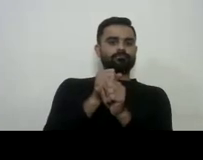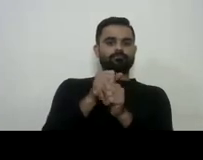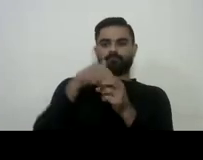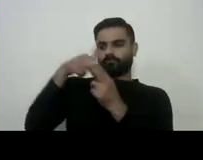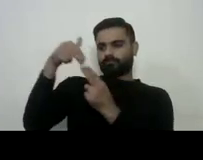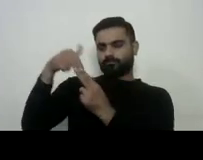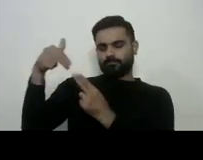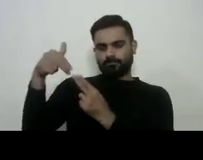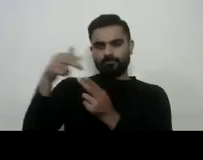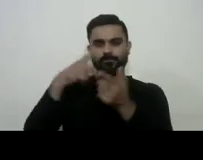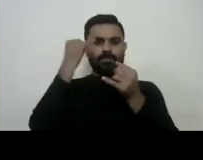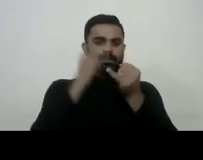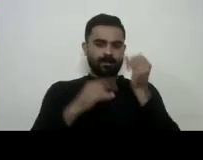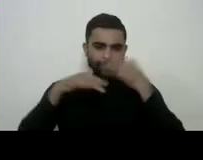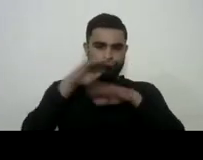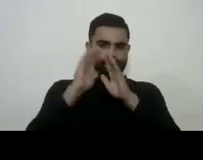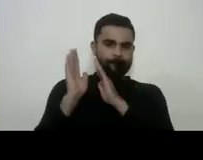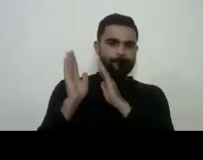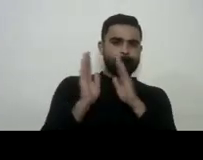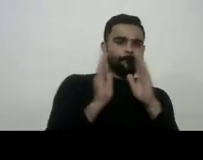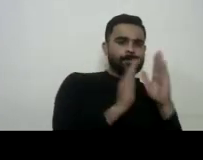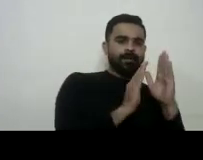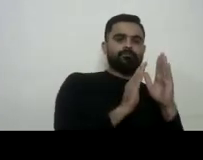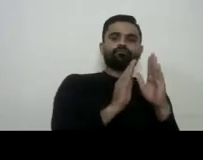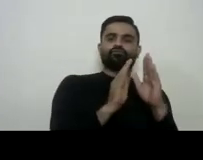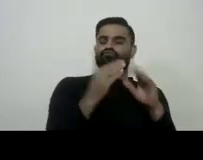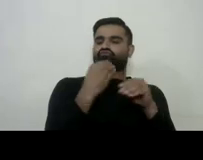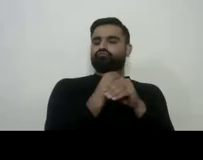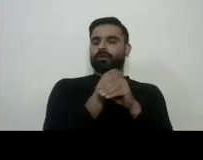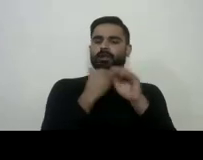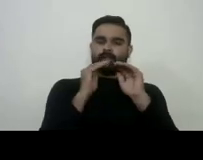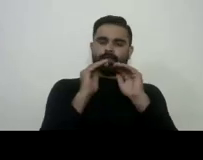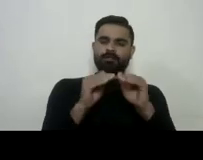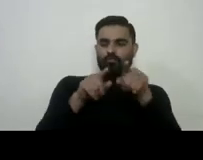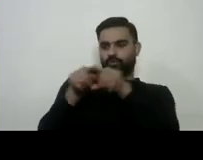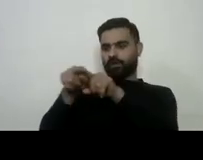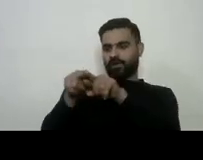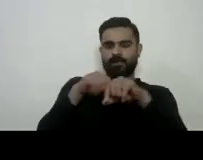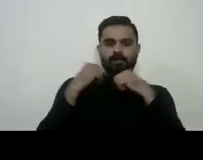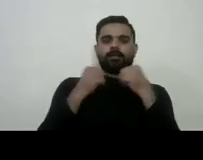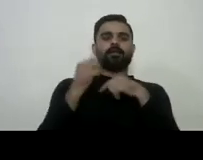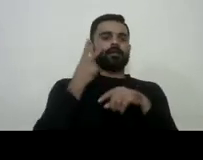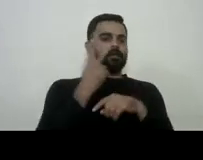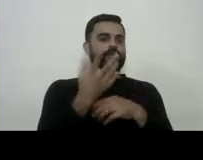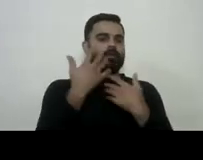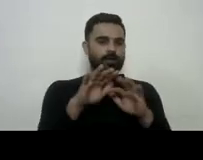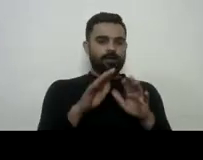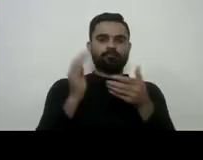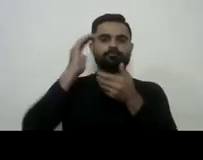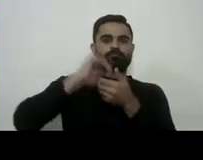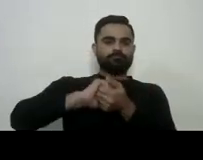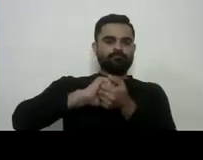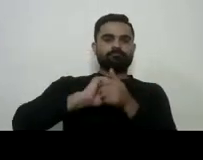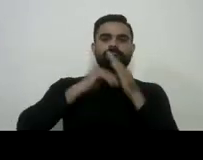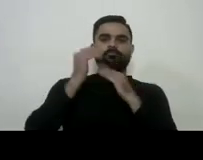story. And the last strategy we saw, that was cross-linguistic peer support, and the example activity we saw, that was collaborative